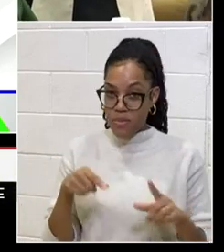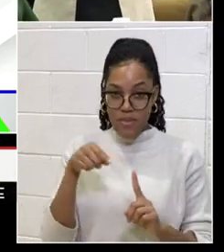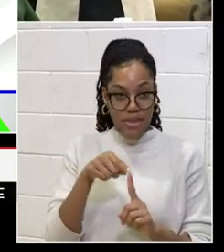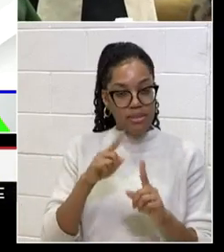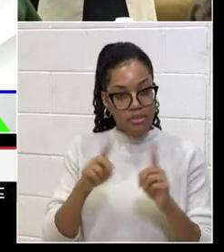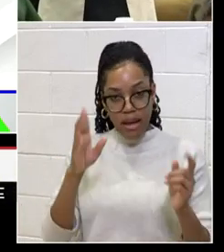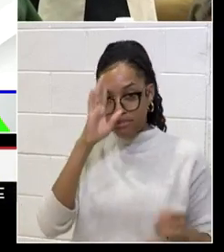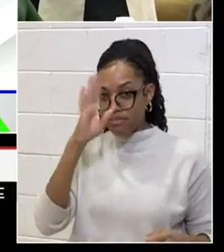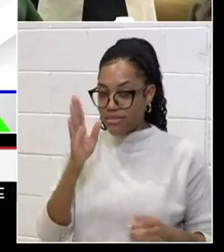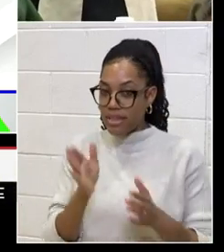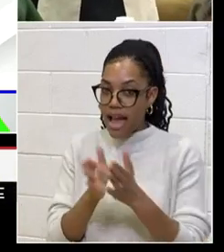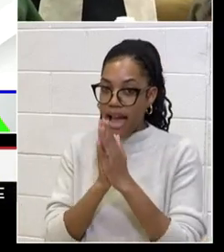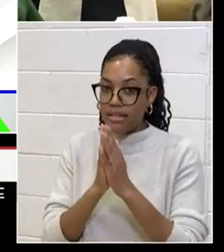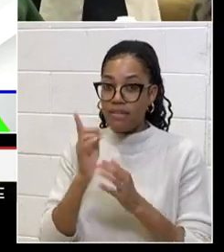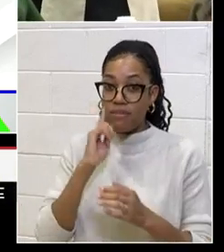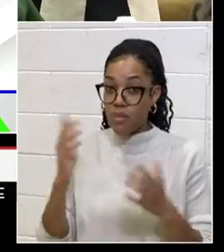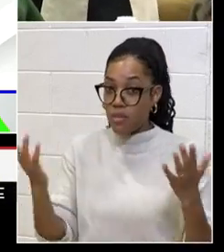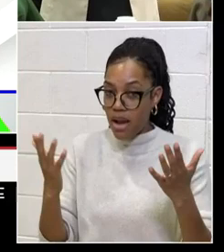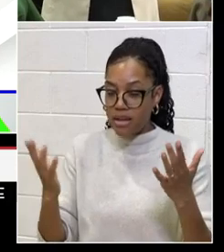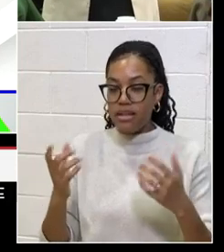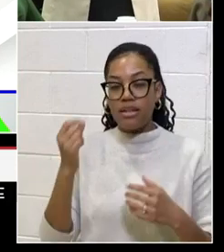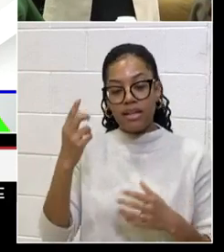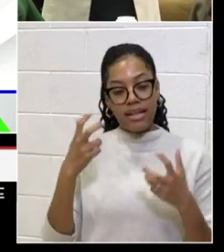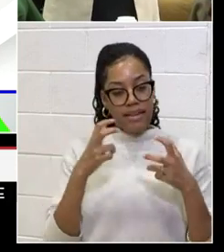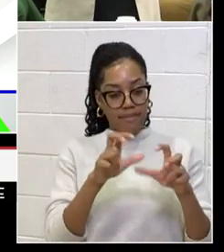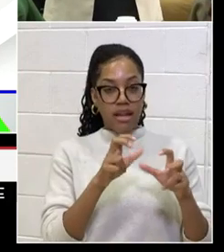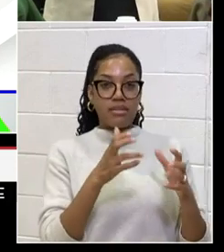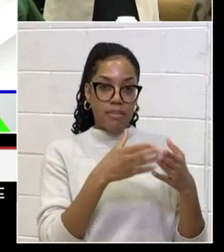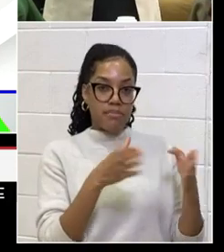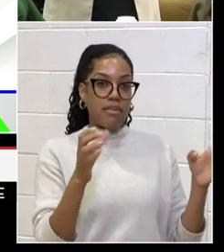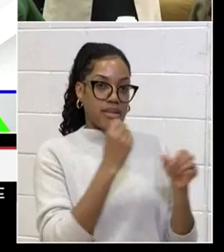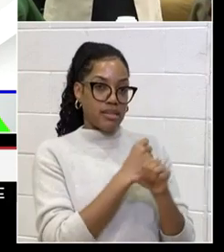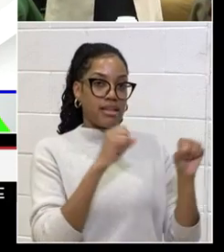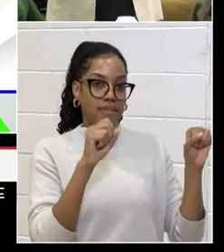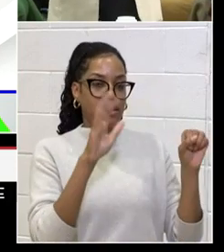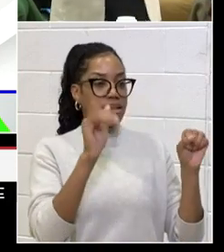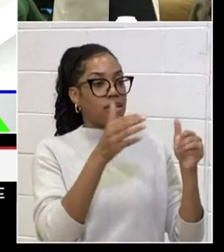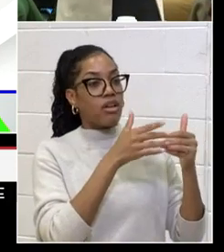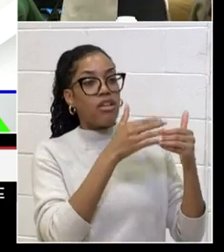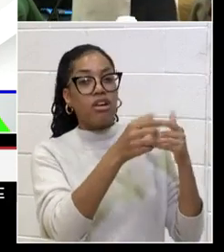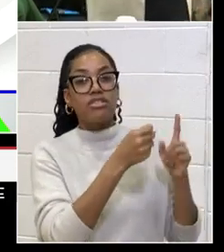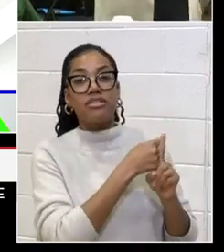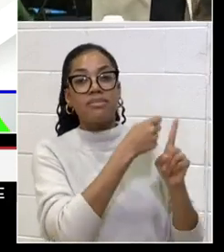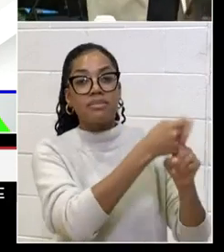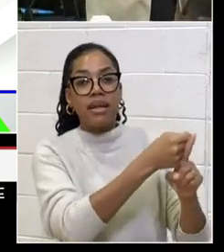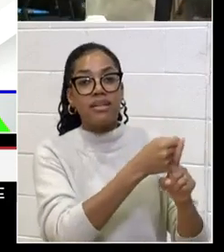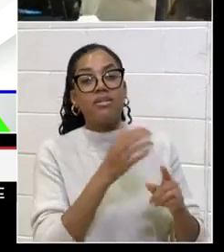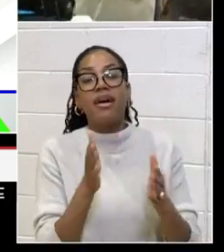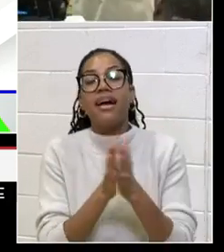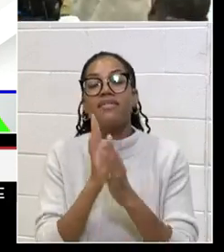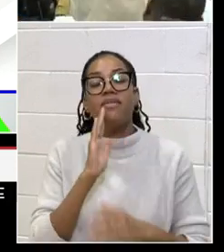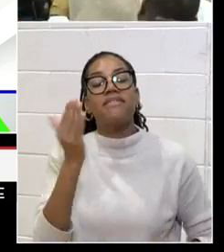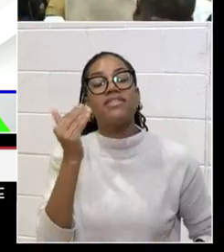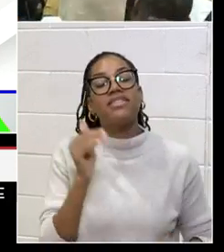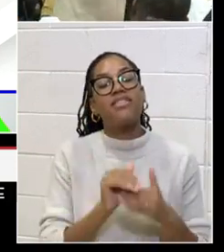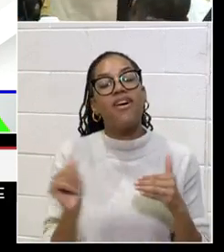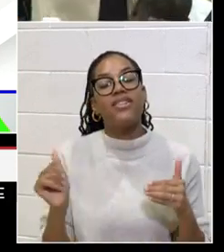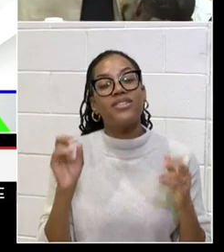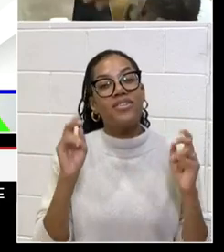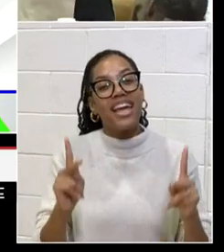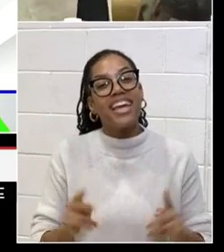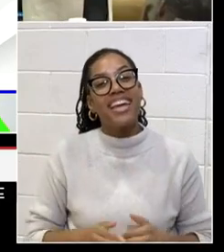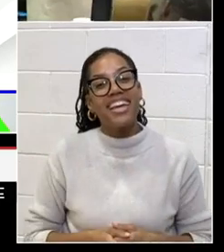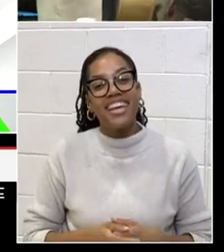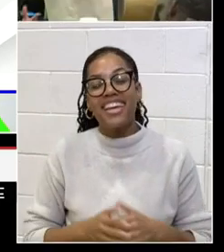like, investing this year in public safety is a long-term investment, so I'm asking for $15, okay? That's what I'm